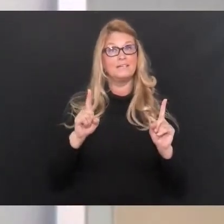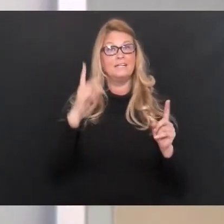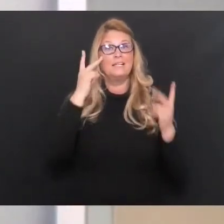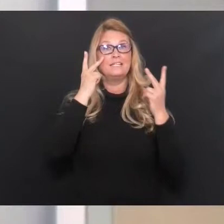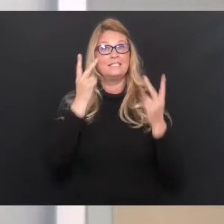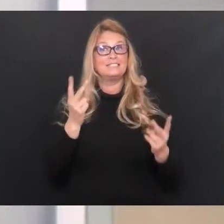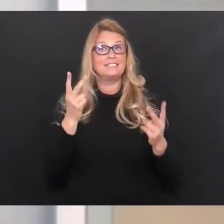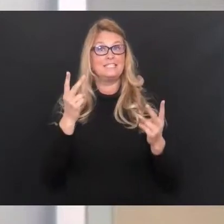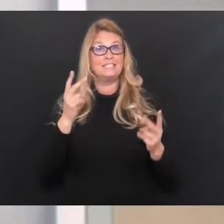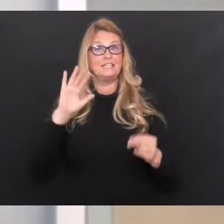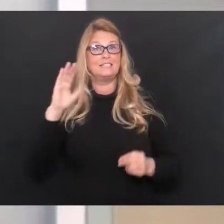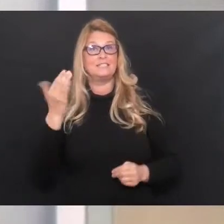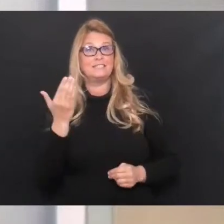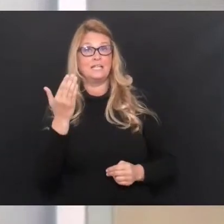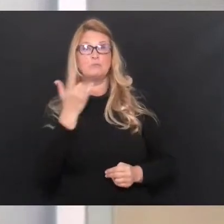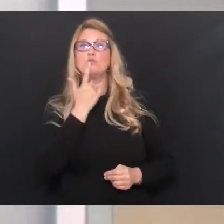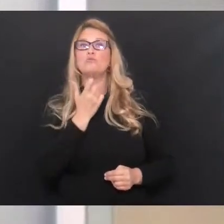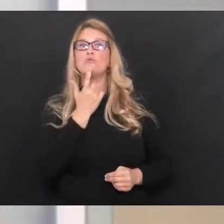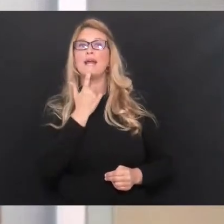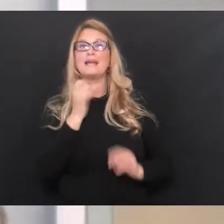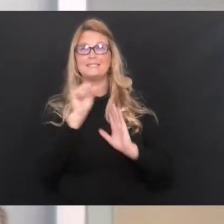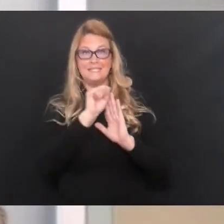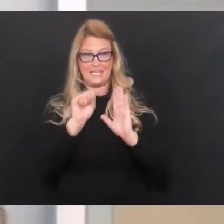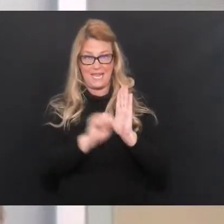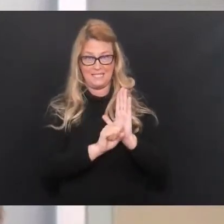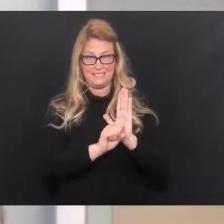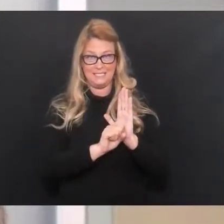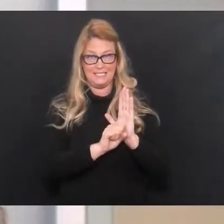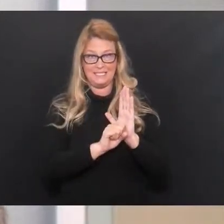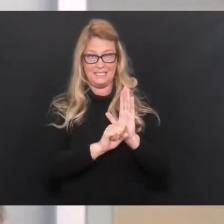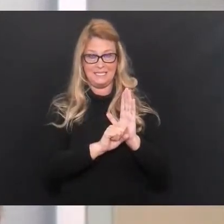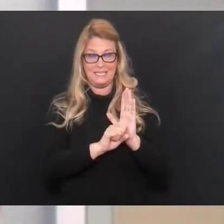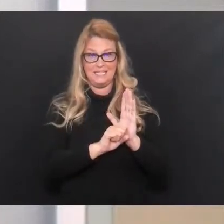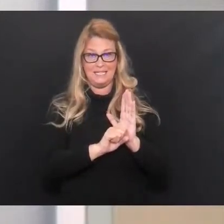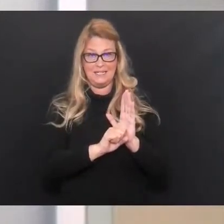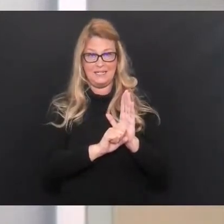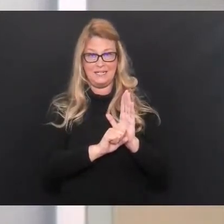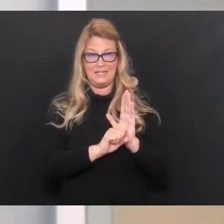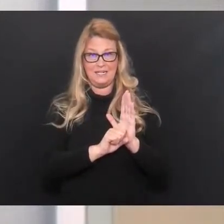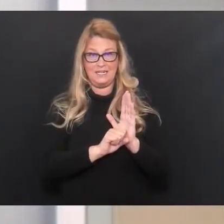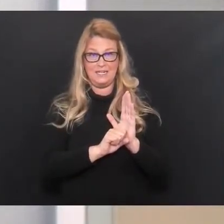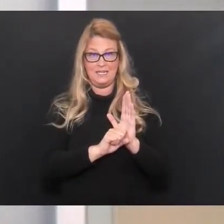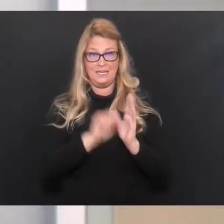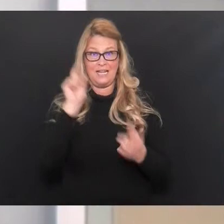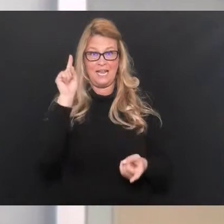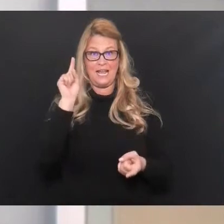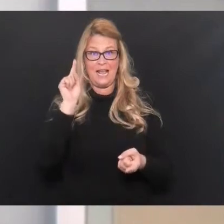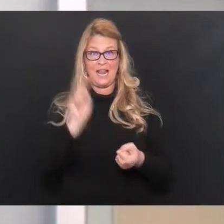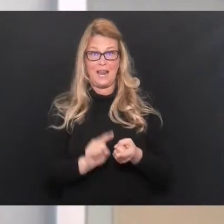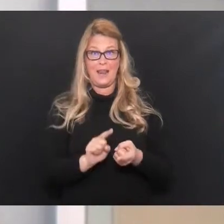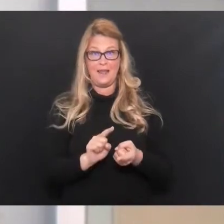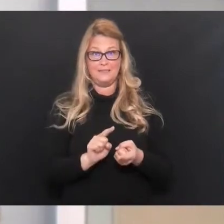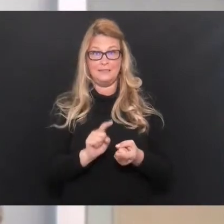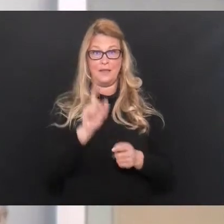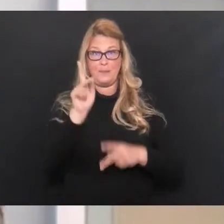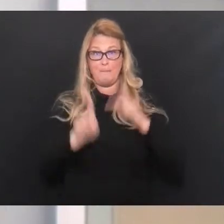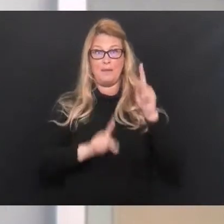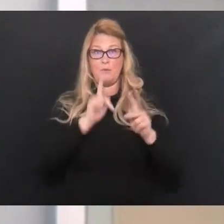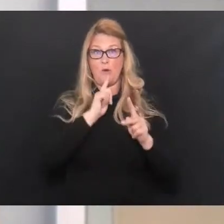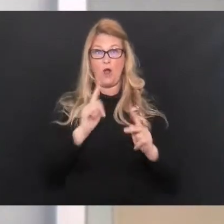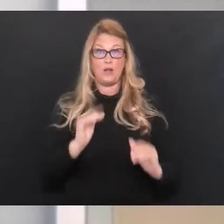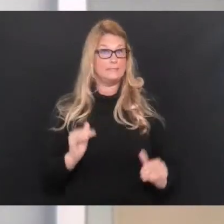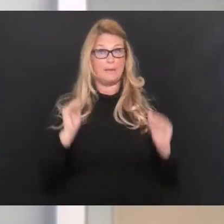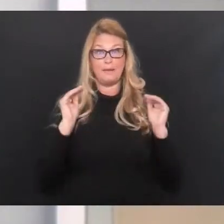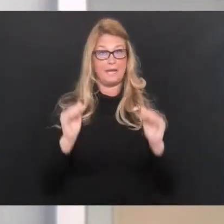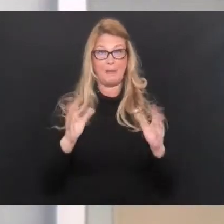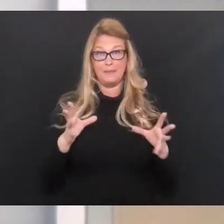to be a trend with red states that there's a lesser percentage of the residents are stepping up.